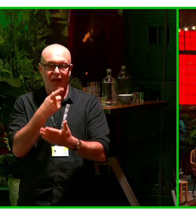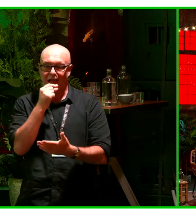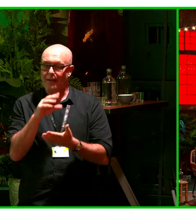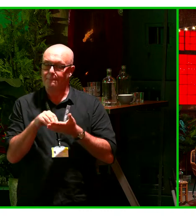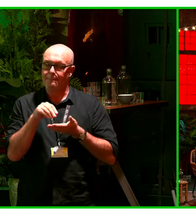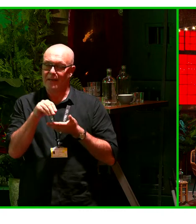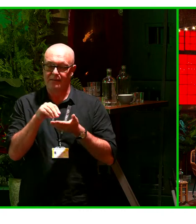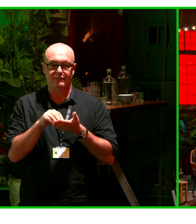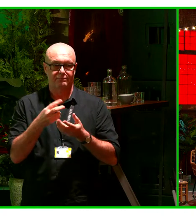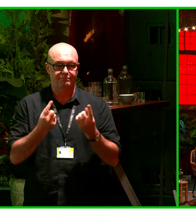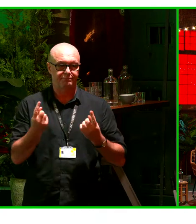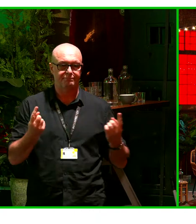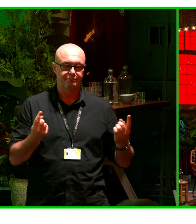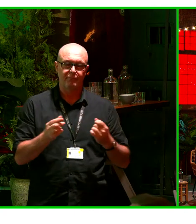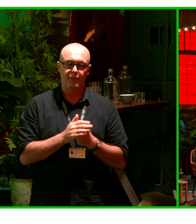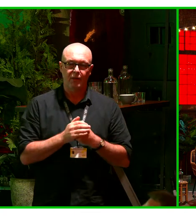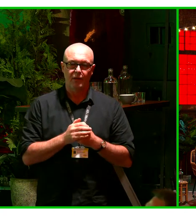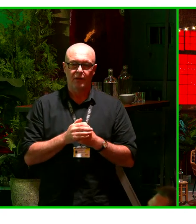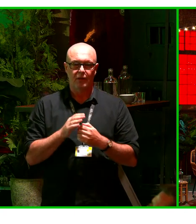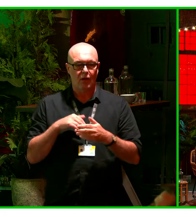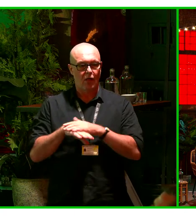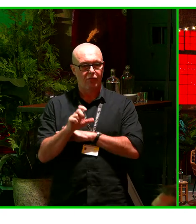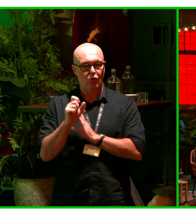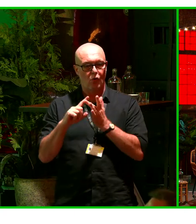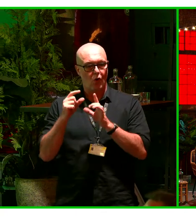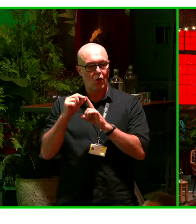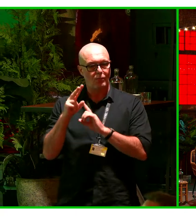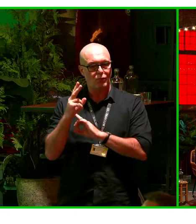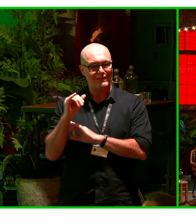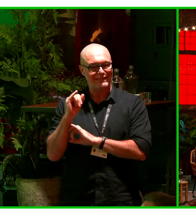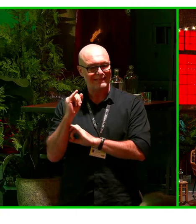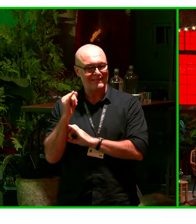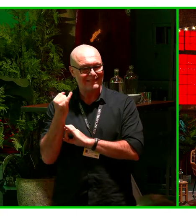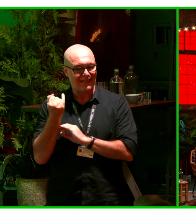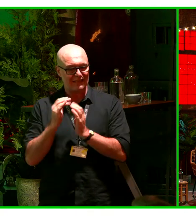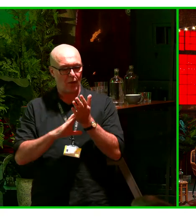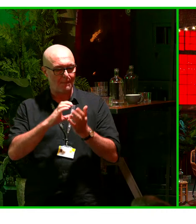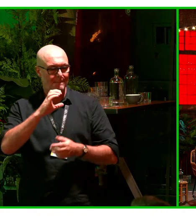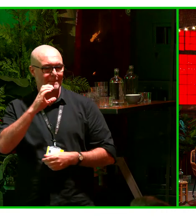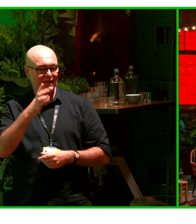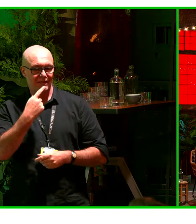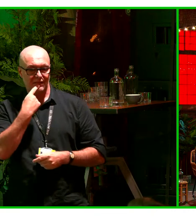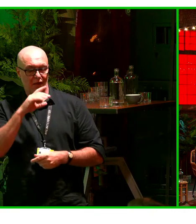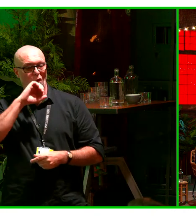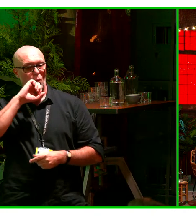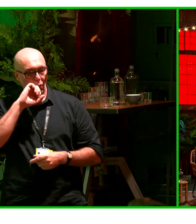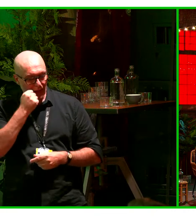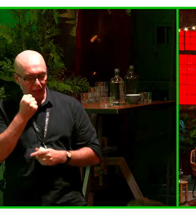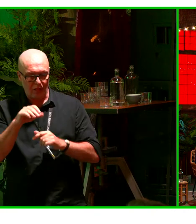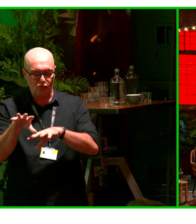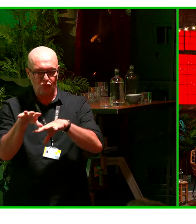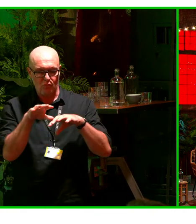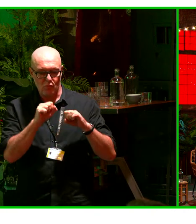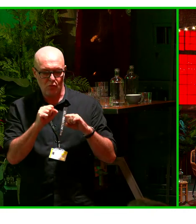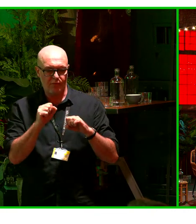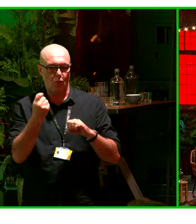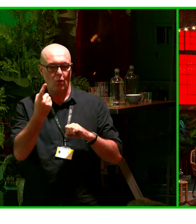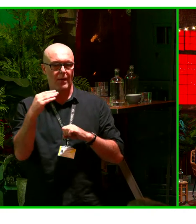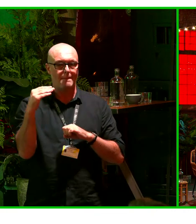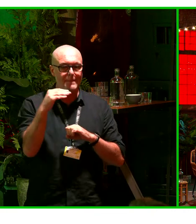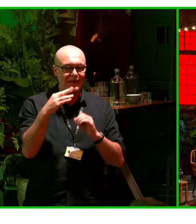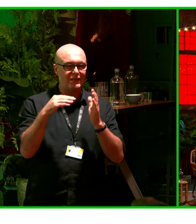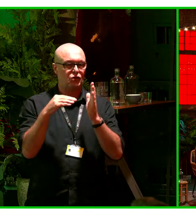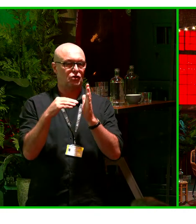As you've heard today and during COP26, Greater Manchester has set an ambition to remove 1 million tonnes of carbon from the city region by